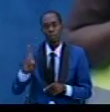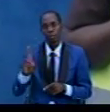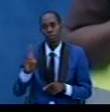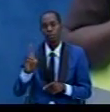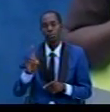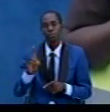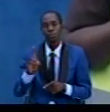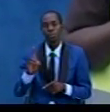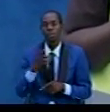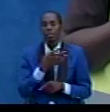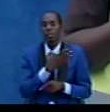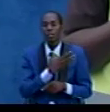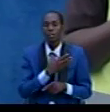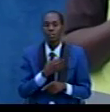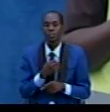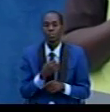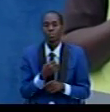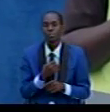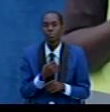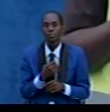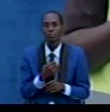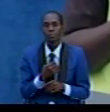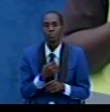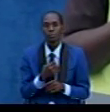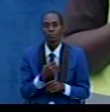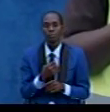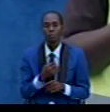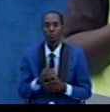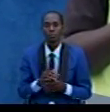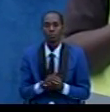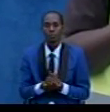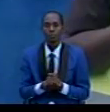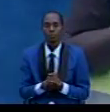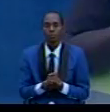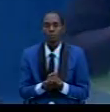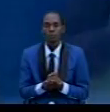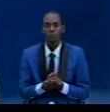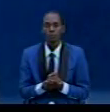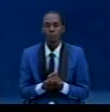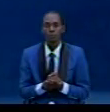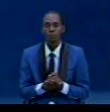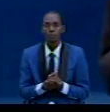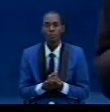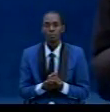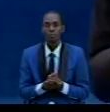I'm worship at Odijo Group of District